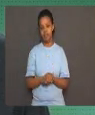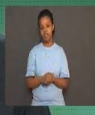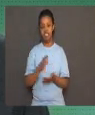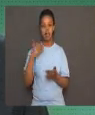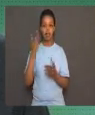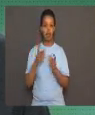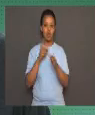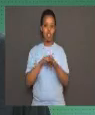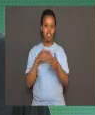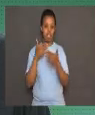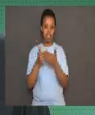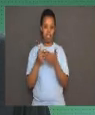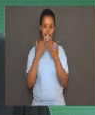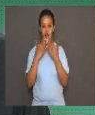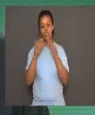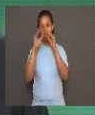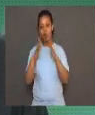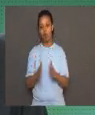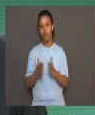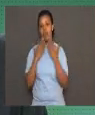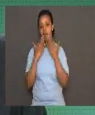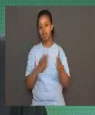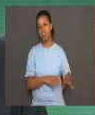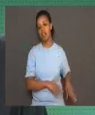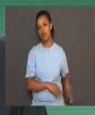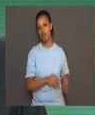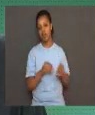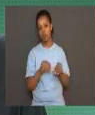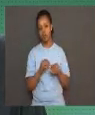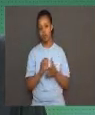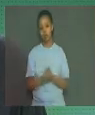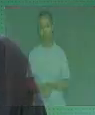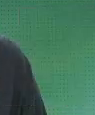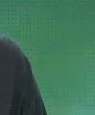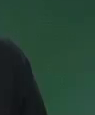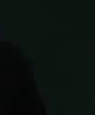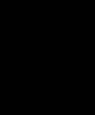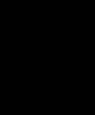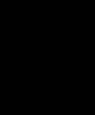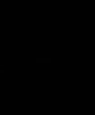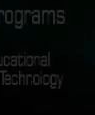Until next time, thank you, teacher. Thank you, students.